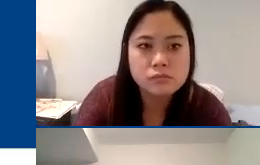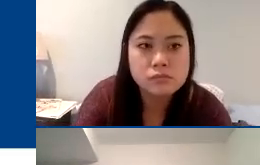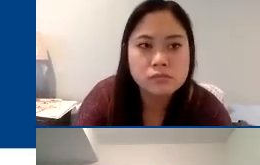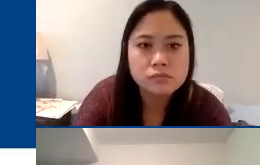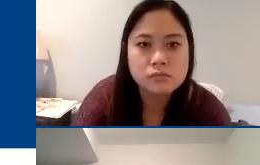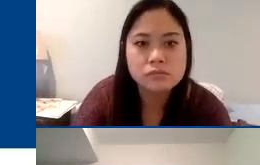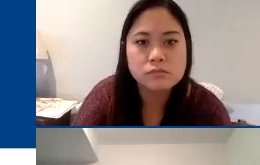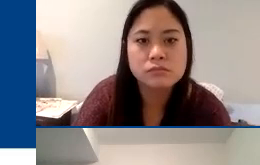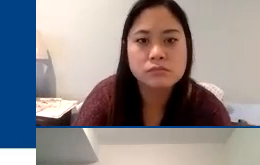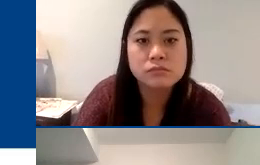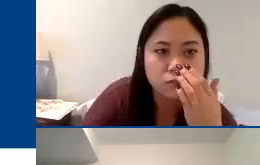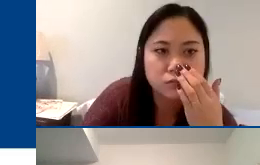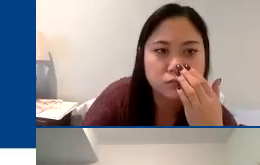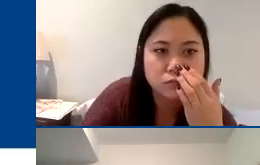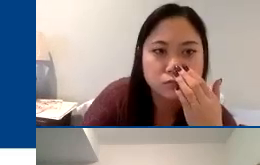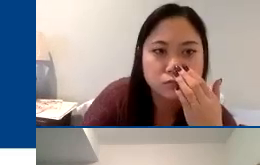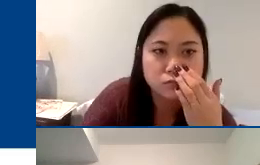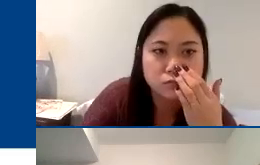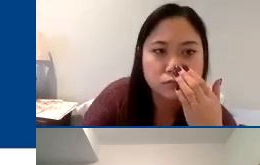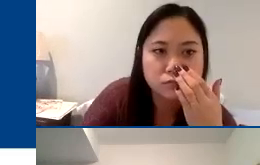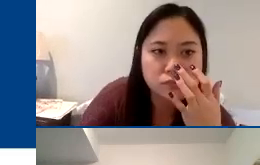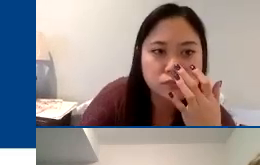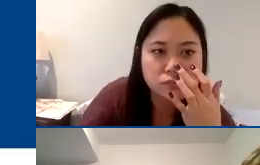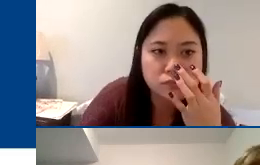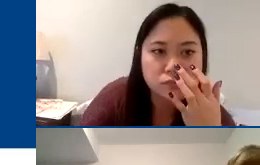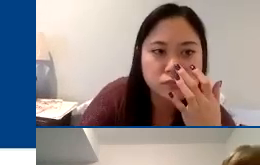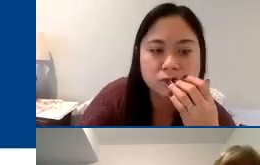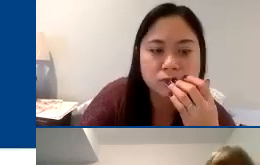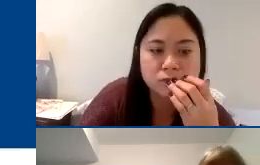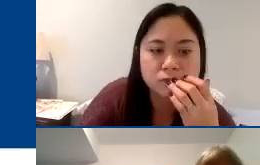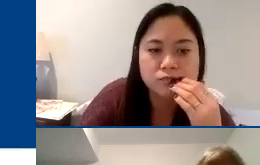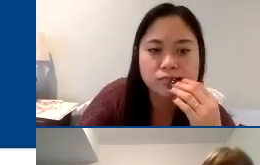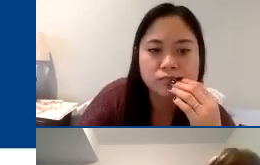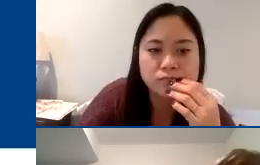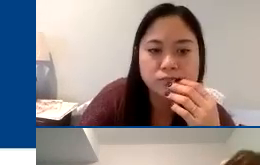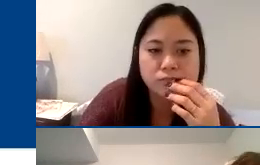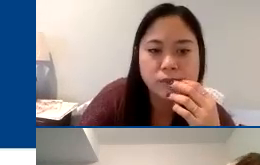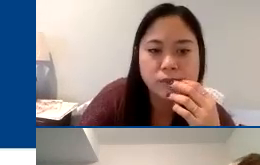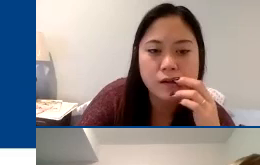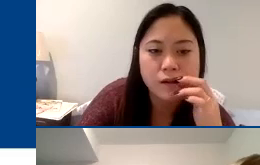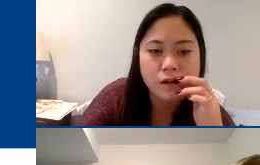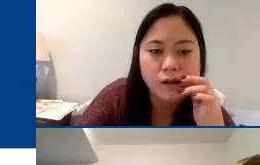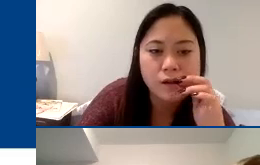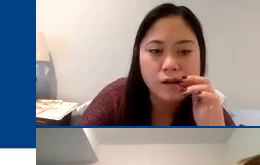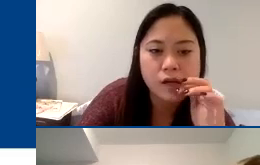77090, is just for the technical preparation and transmission of that TDS.